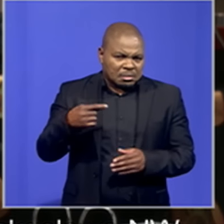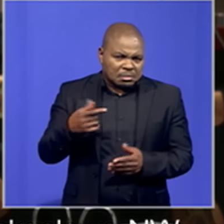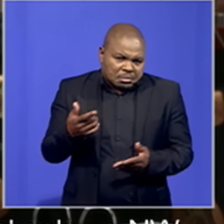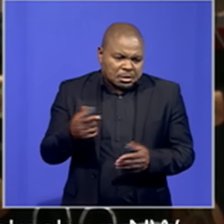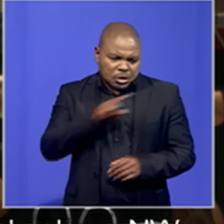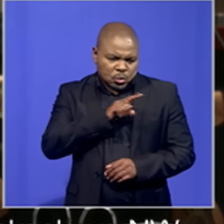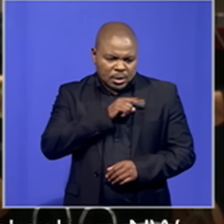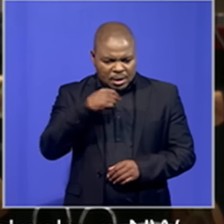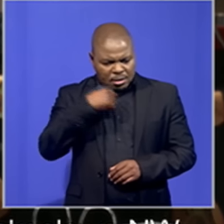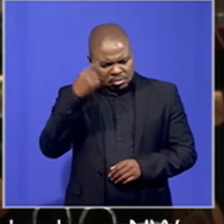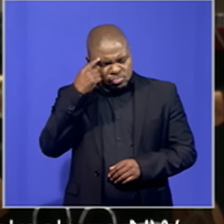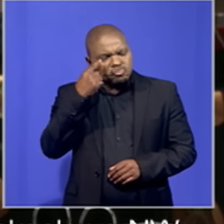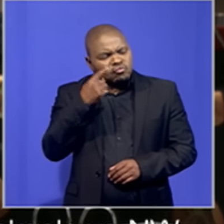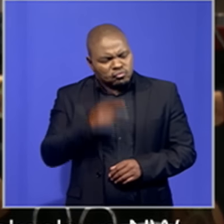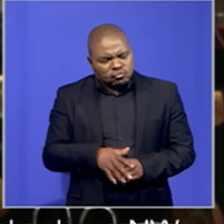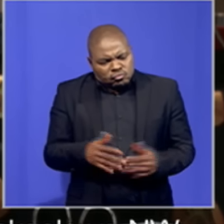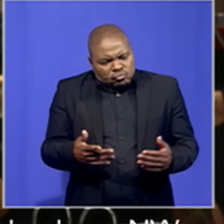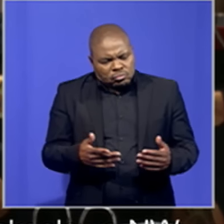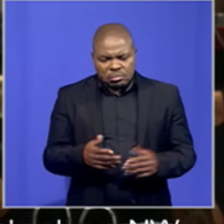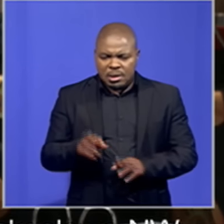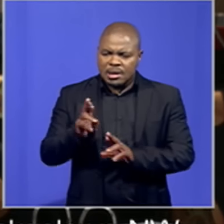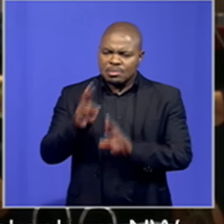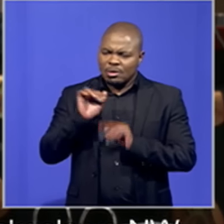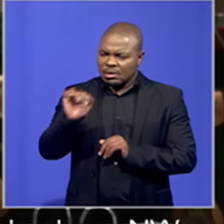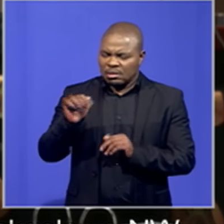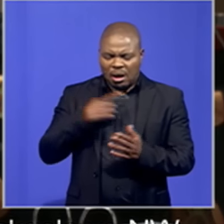Hence, I initially trusted,